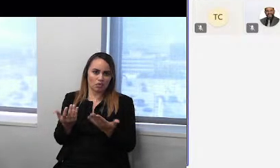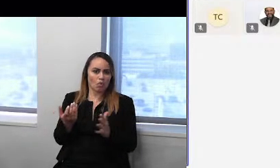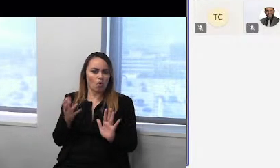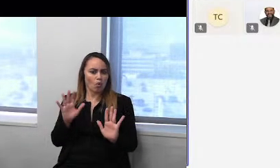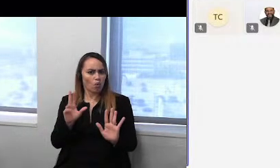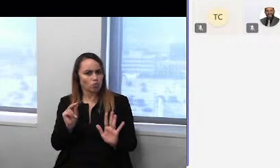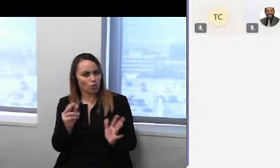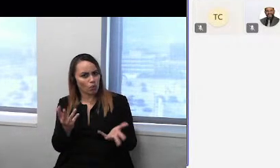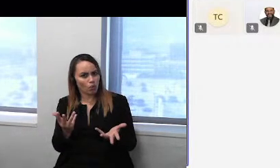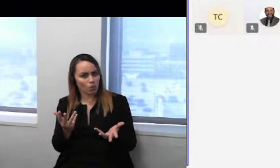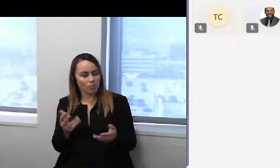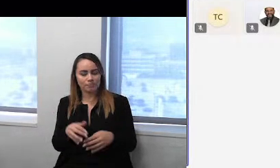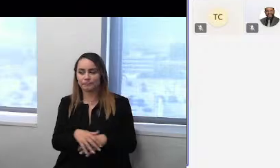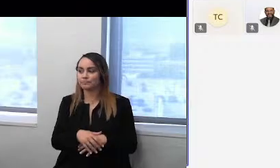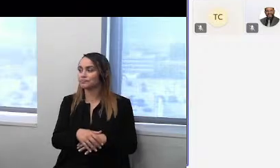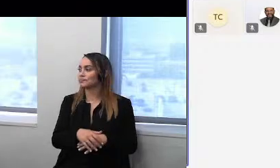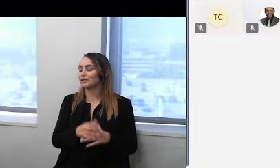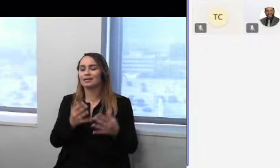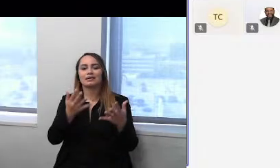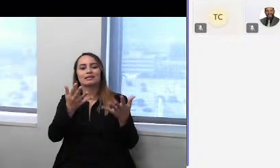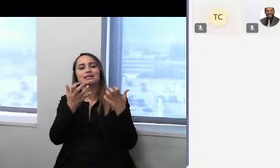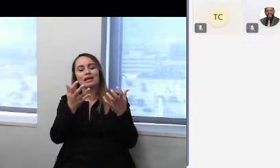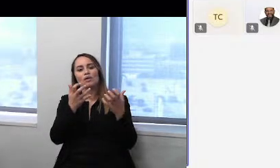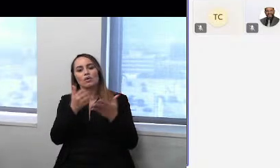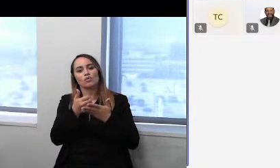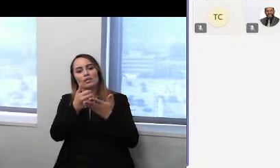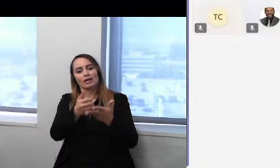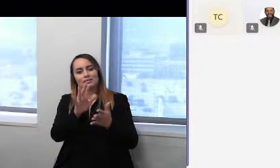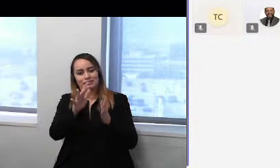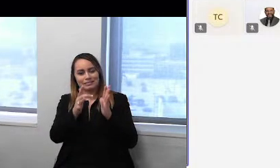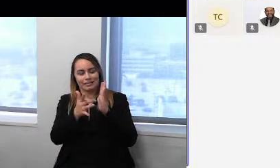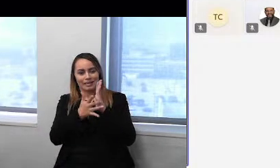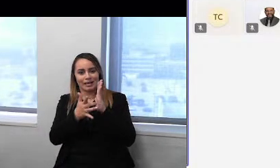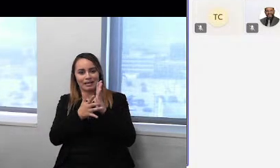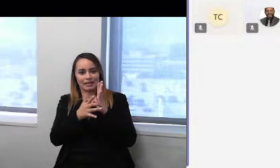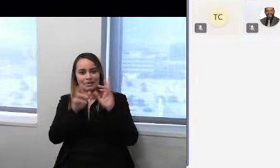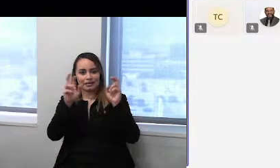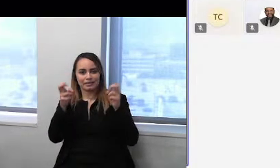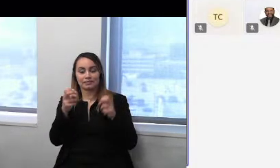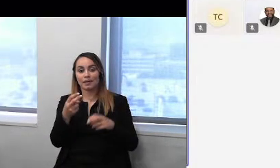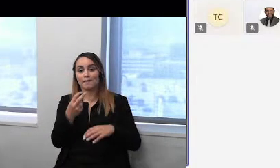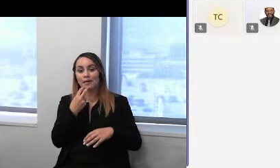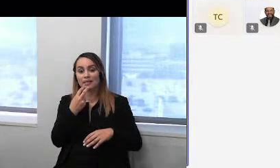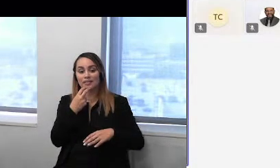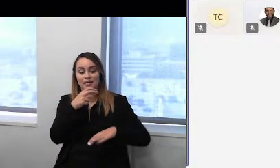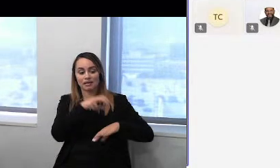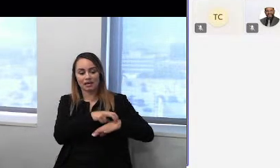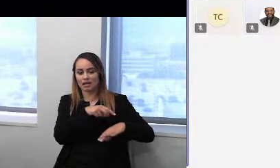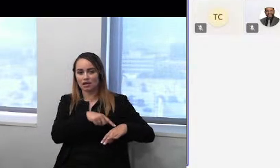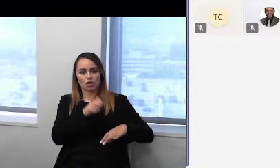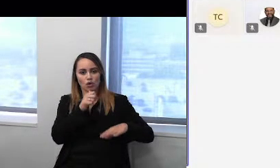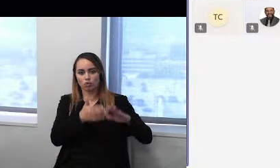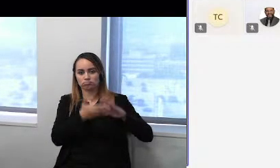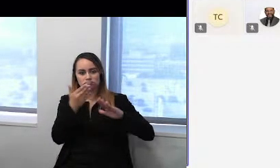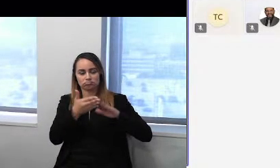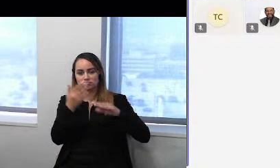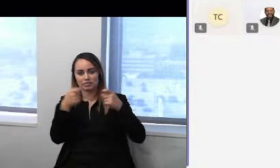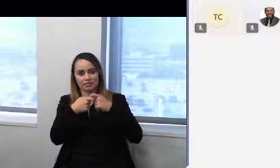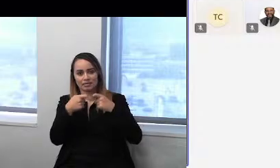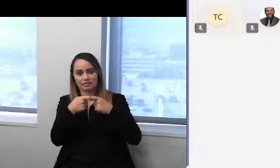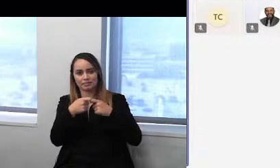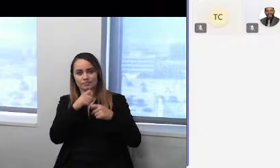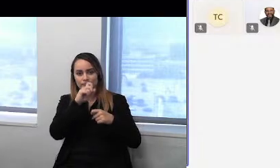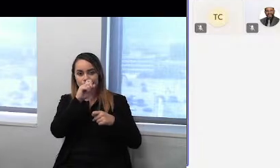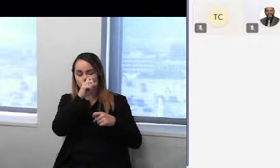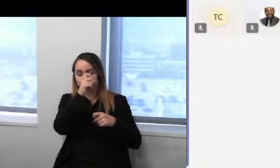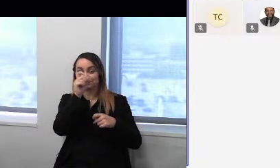a technical correction, if you don't mind. A battery does not produce energy. Battery needs to be charged, right? It is